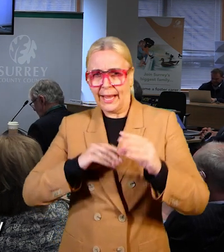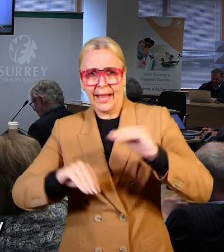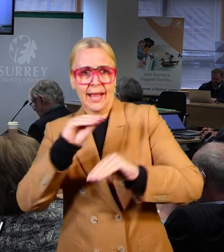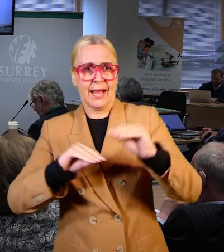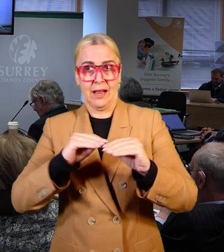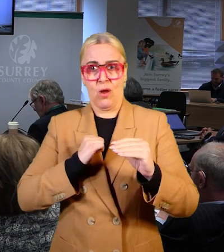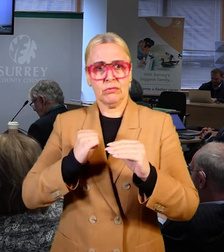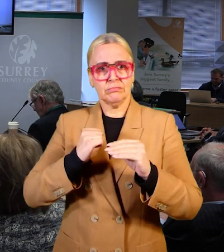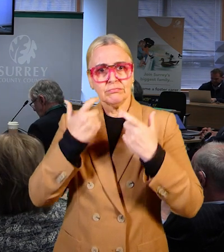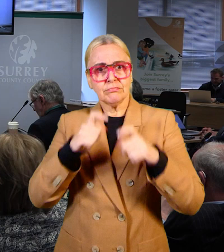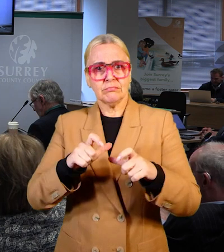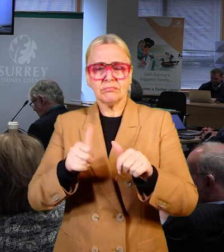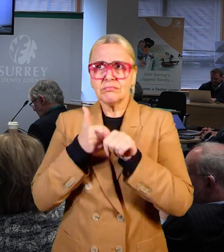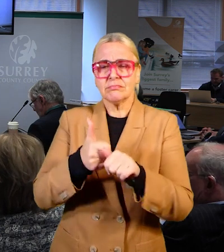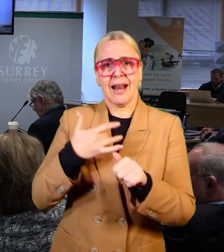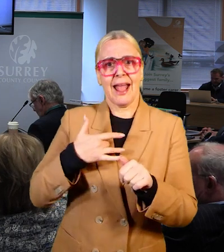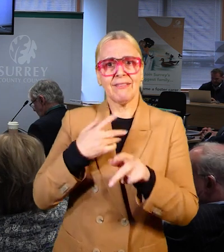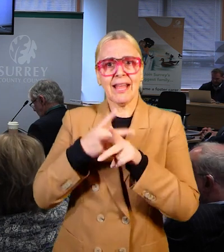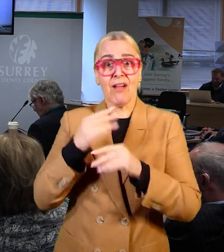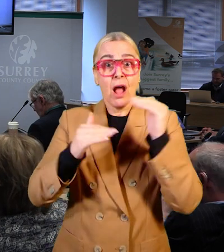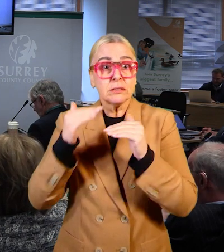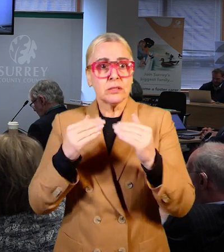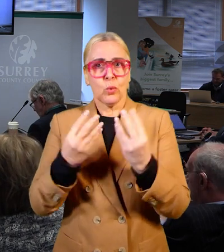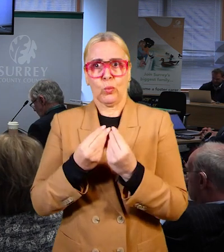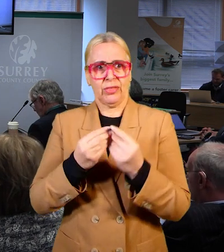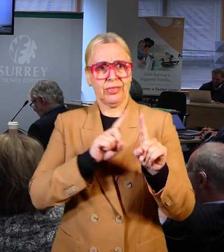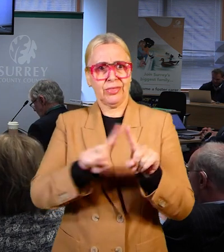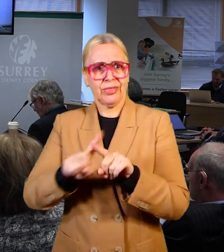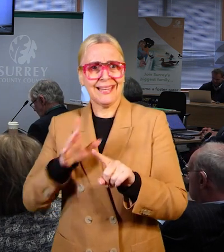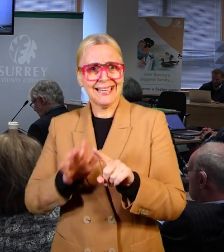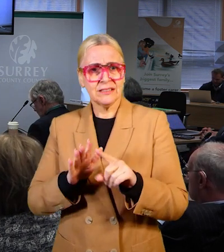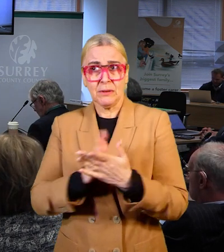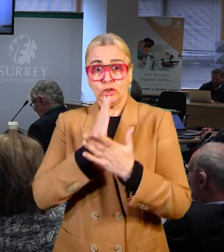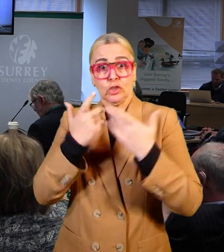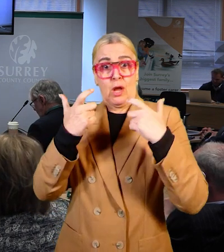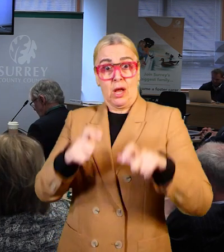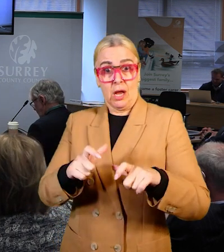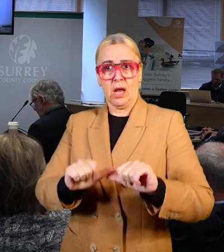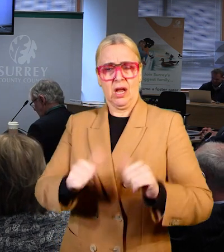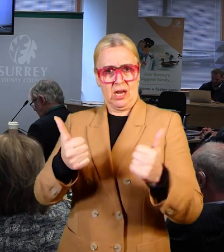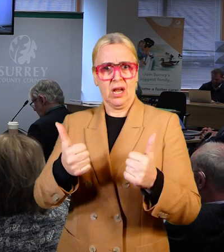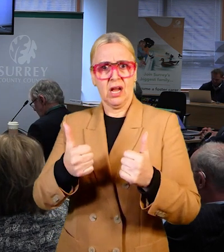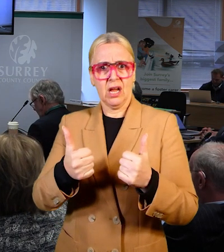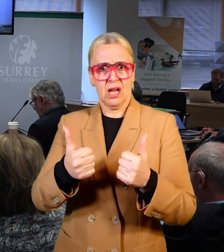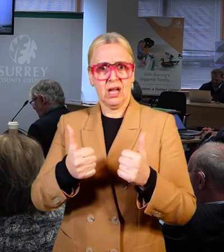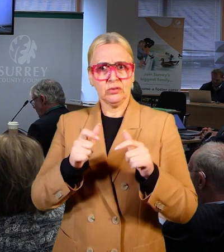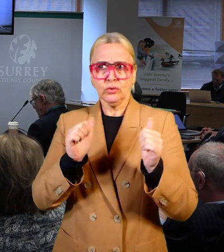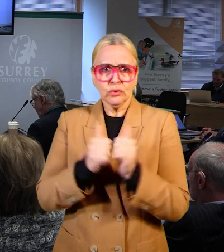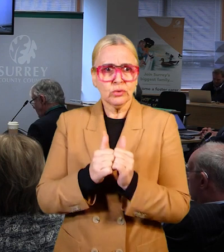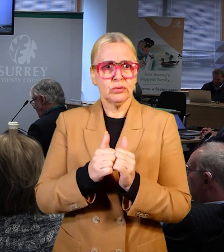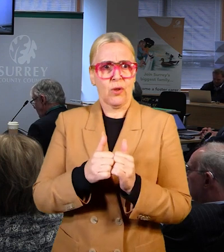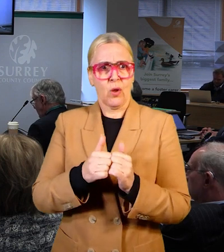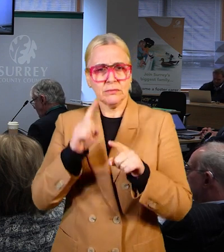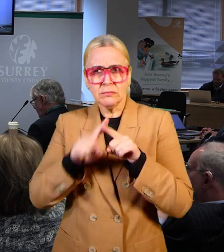within Surrey easier and safer. We're reshaping our residential and supported living care for adults with